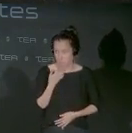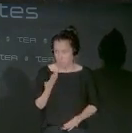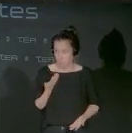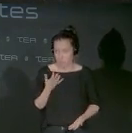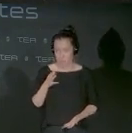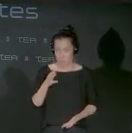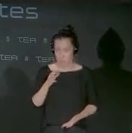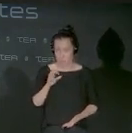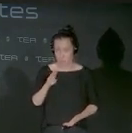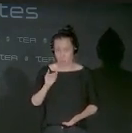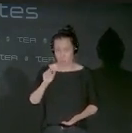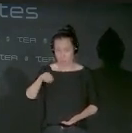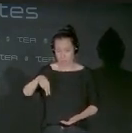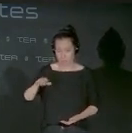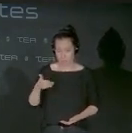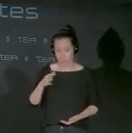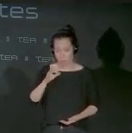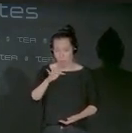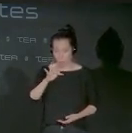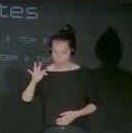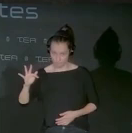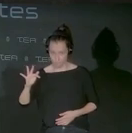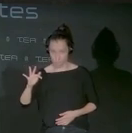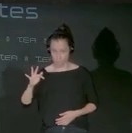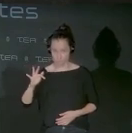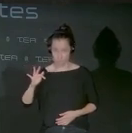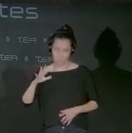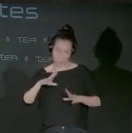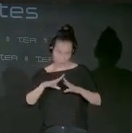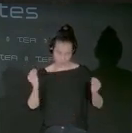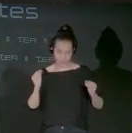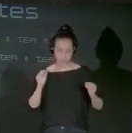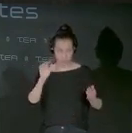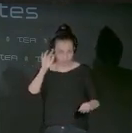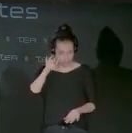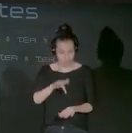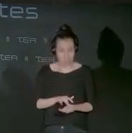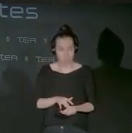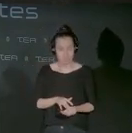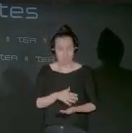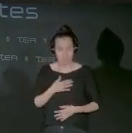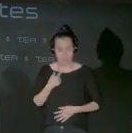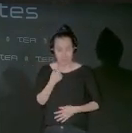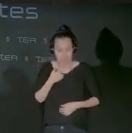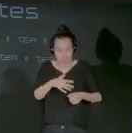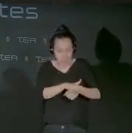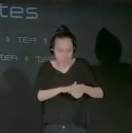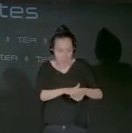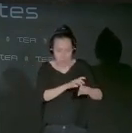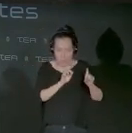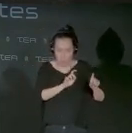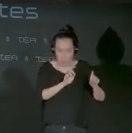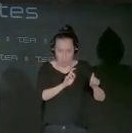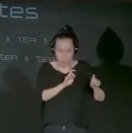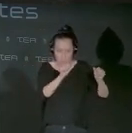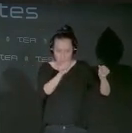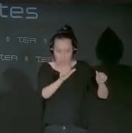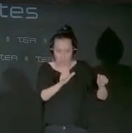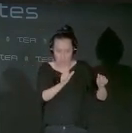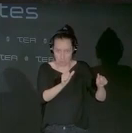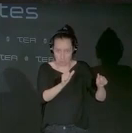Games have always been at the forefront of technology. The reason your computer at home is